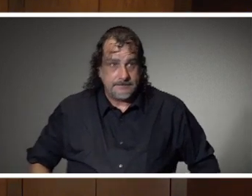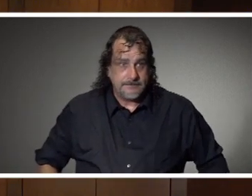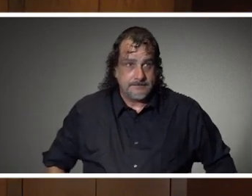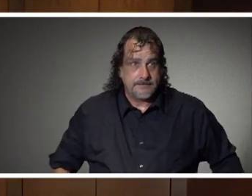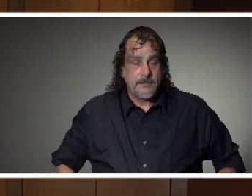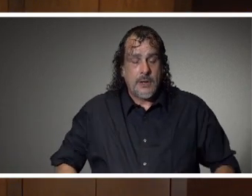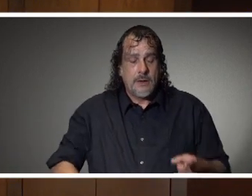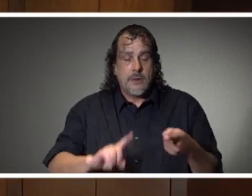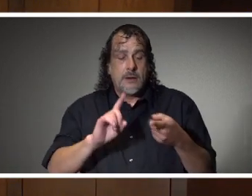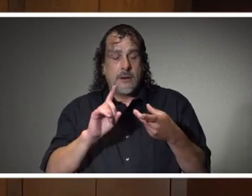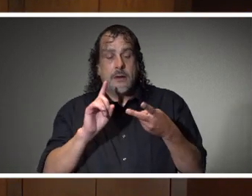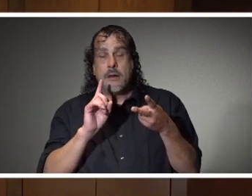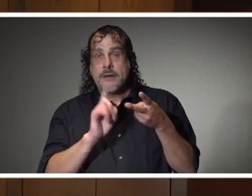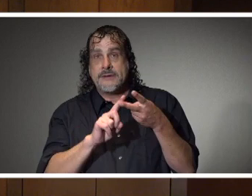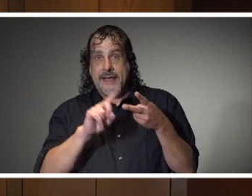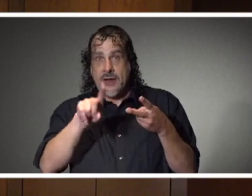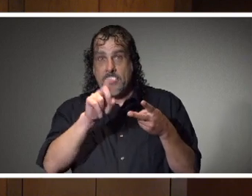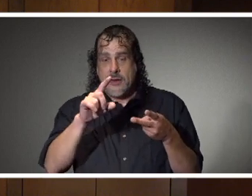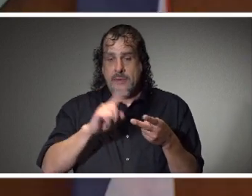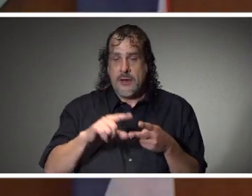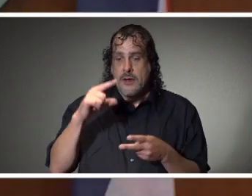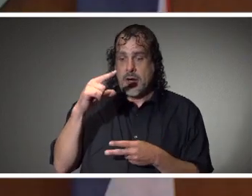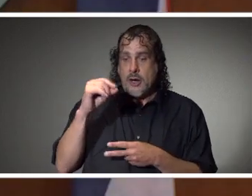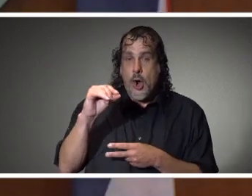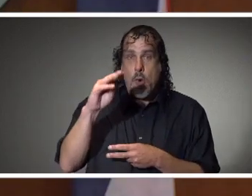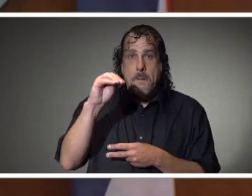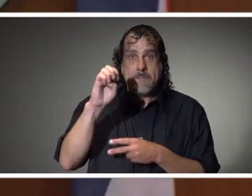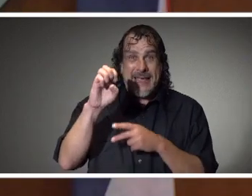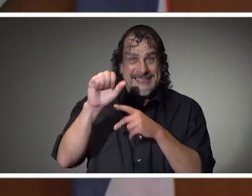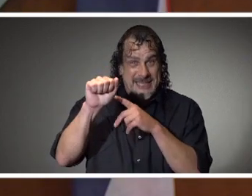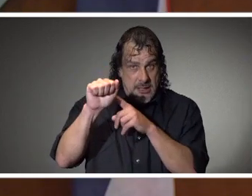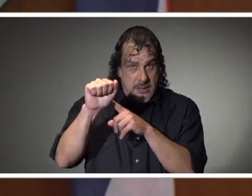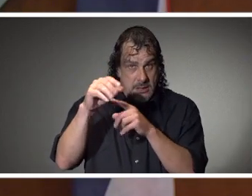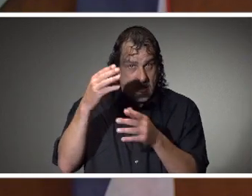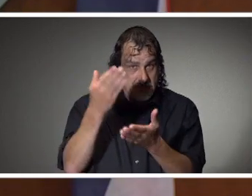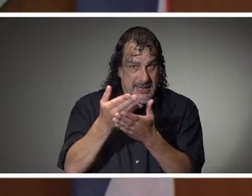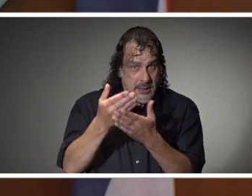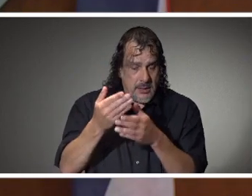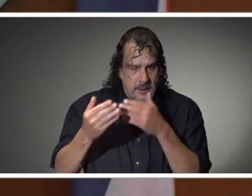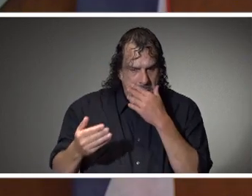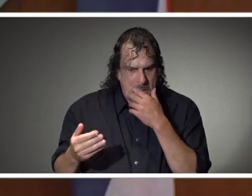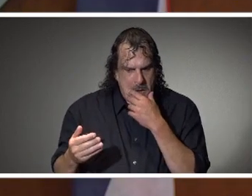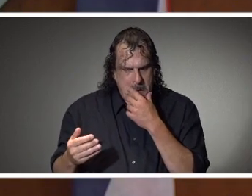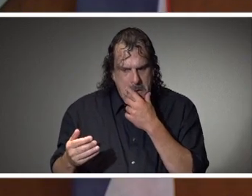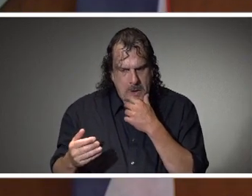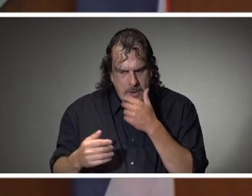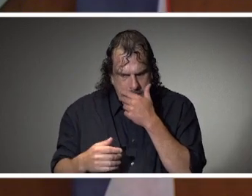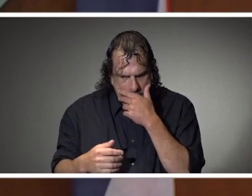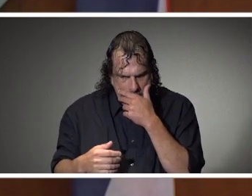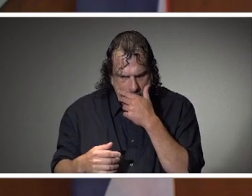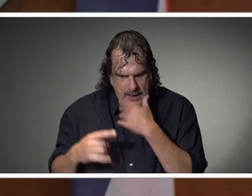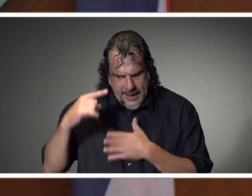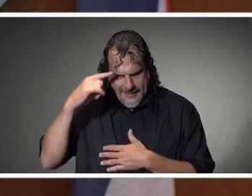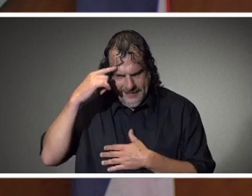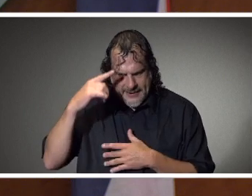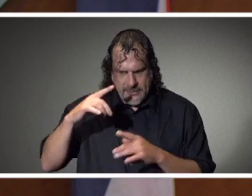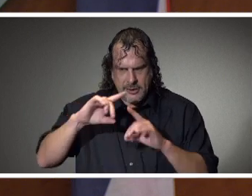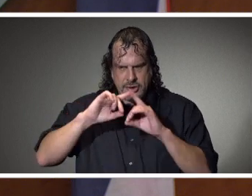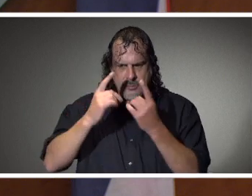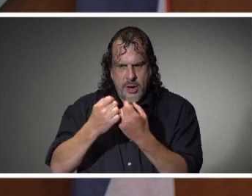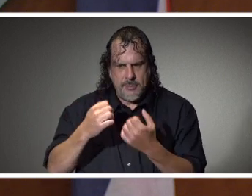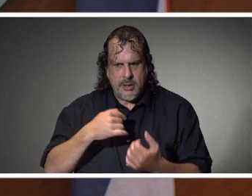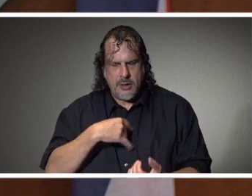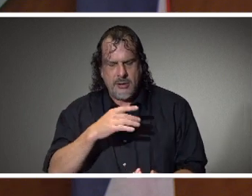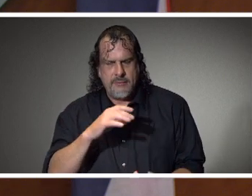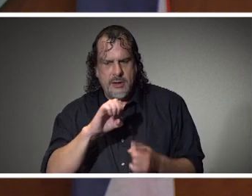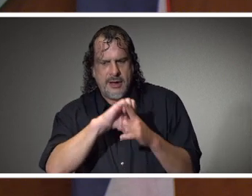second question was with respect to the Go Mesa funds. We are actually, I believe, the Department of Environmental Quality and the Go